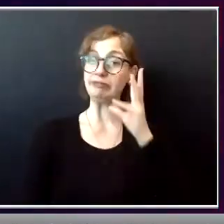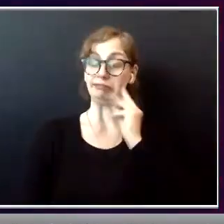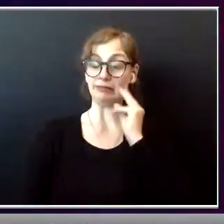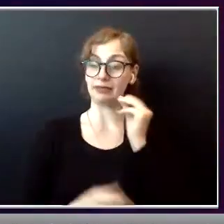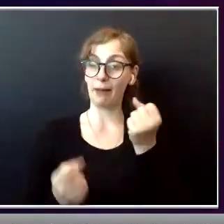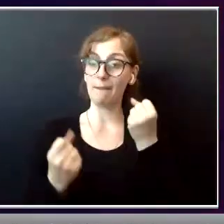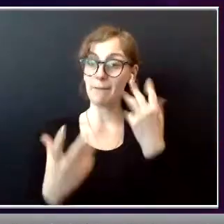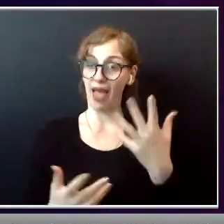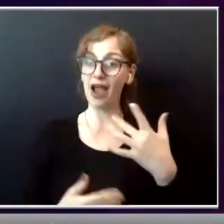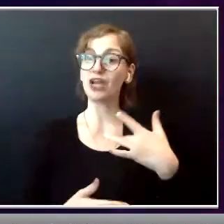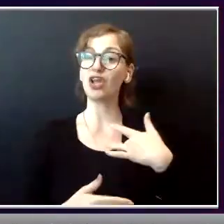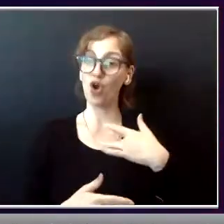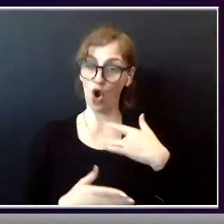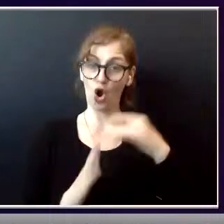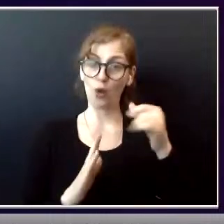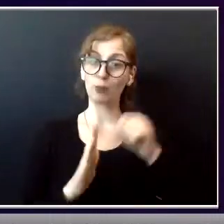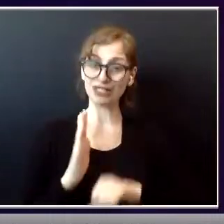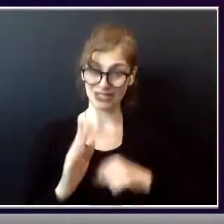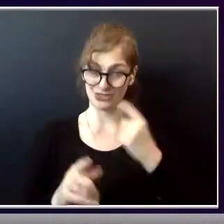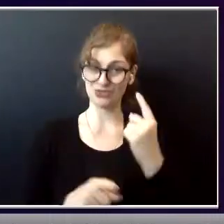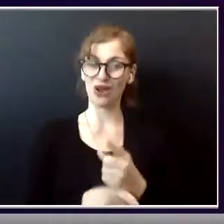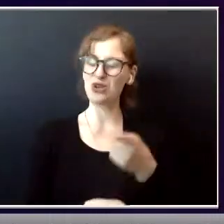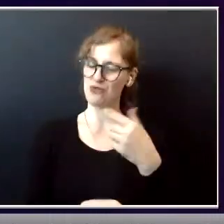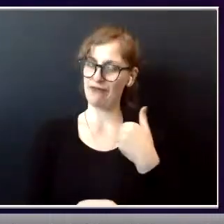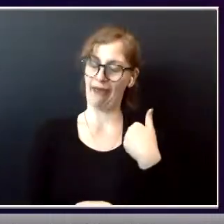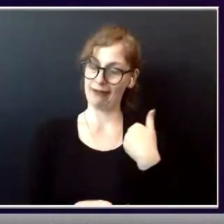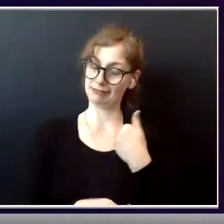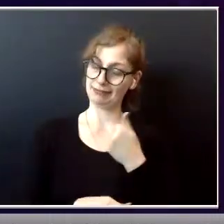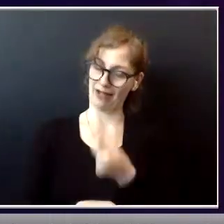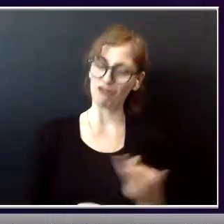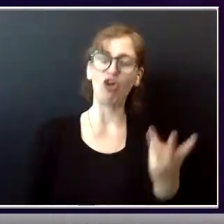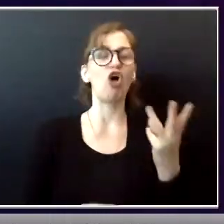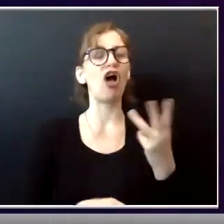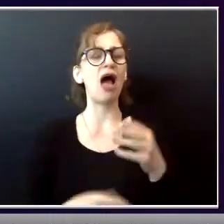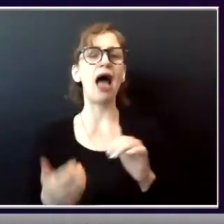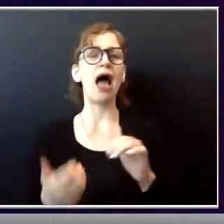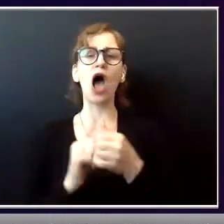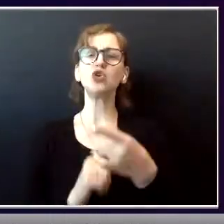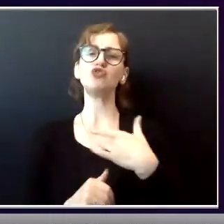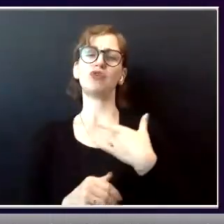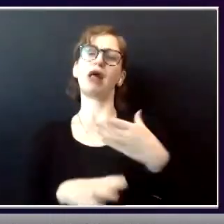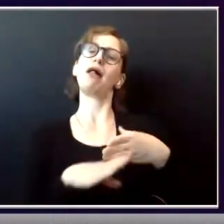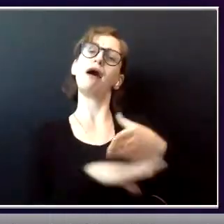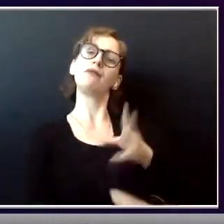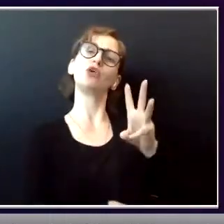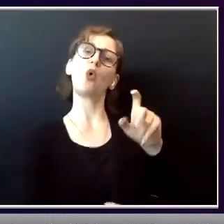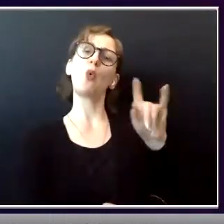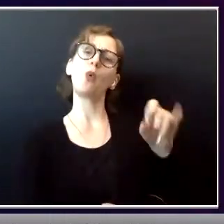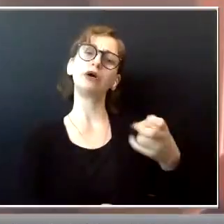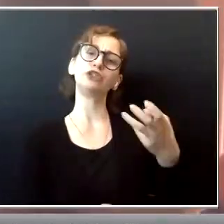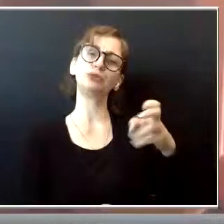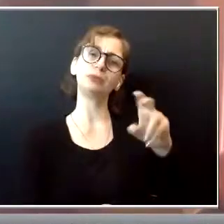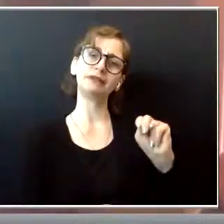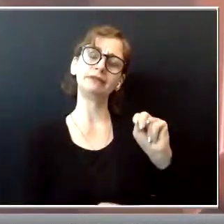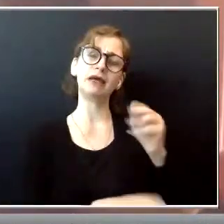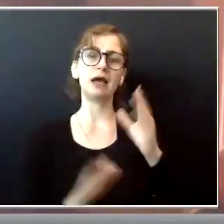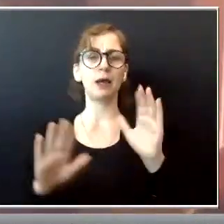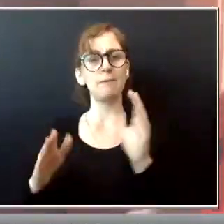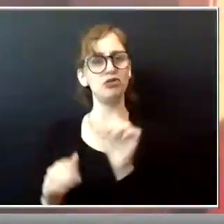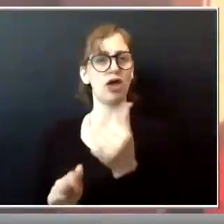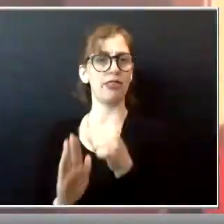plenty of them. How did you feel after the Watchman procedure compared to previous surgeries and procedures? Well,